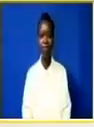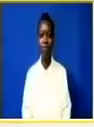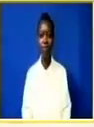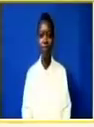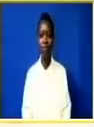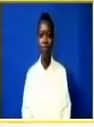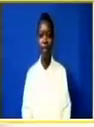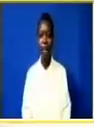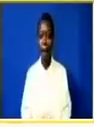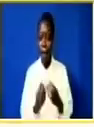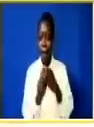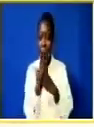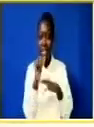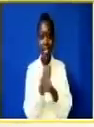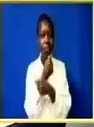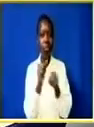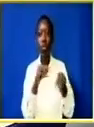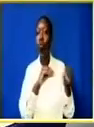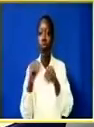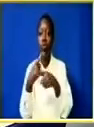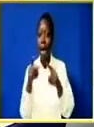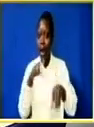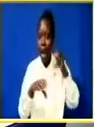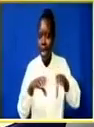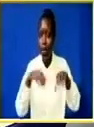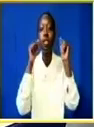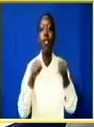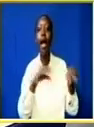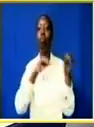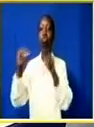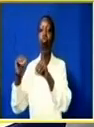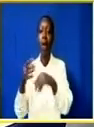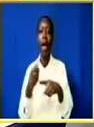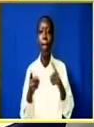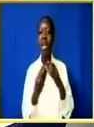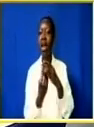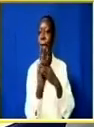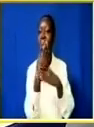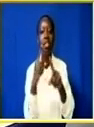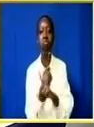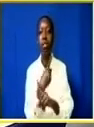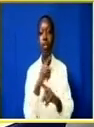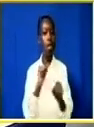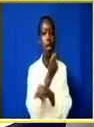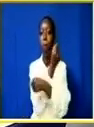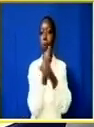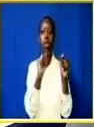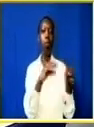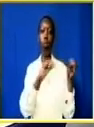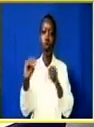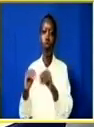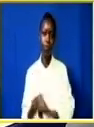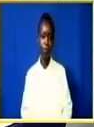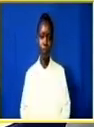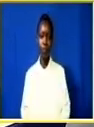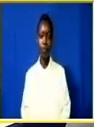Plants don't move. They don't move. Animals move. Plants animals don't move, yes, but plants don't move. Don't move. Yes.